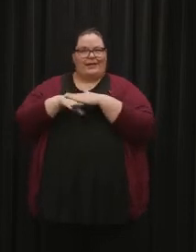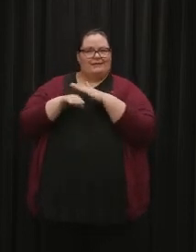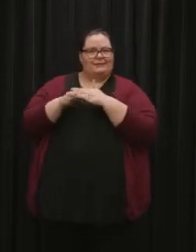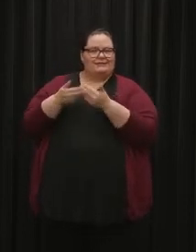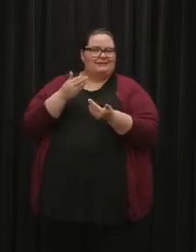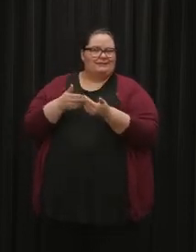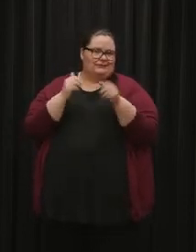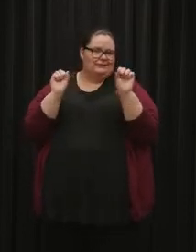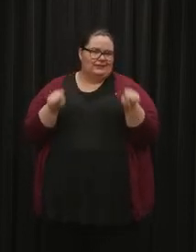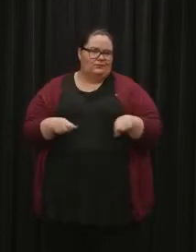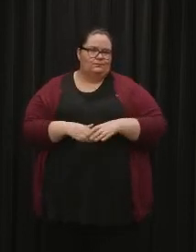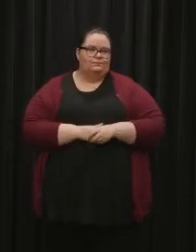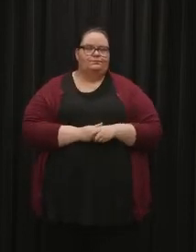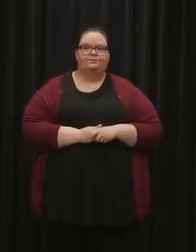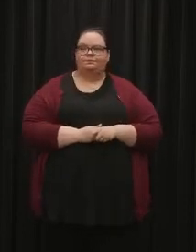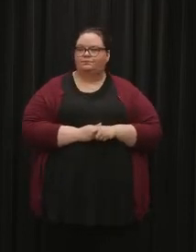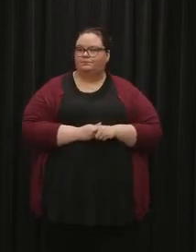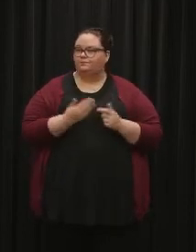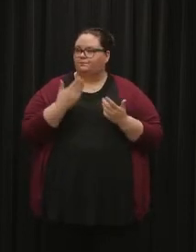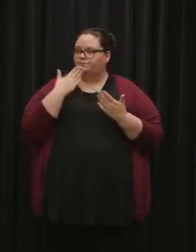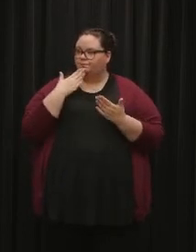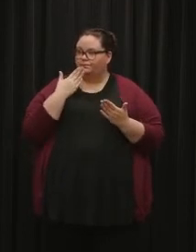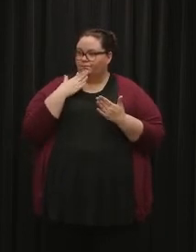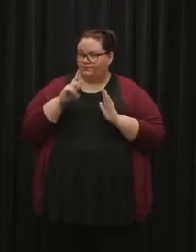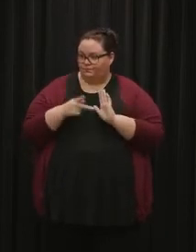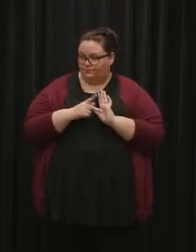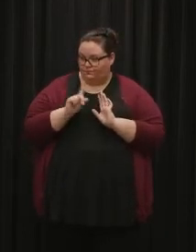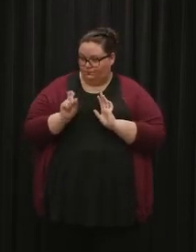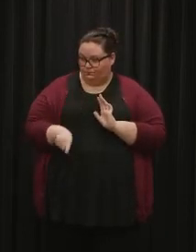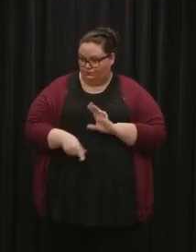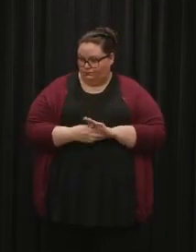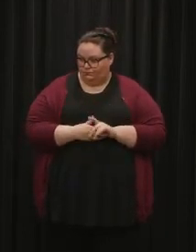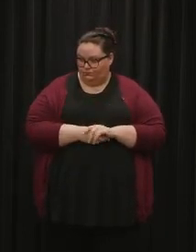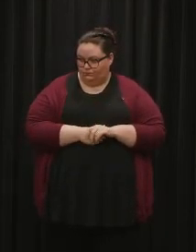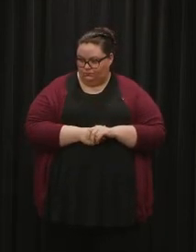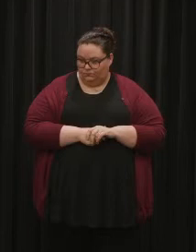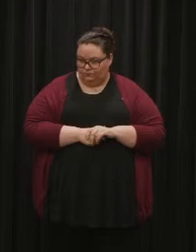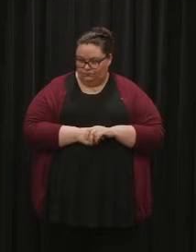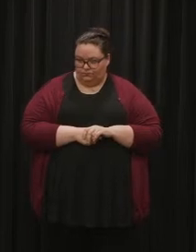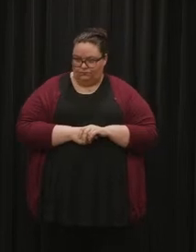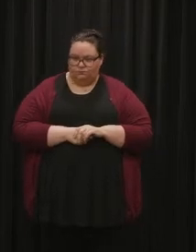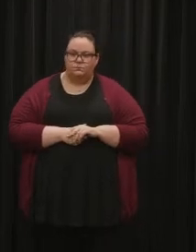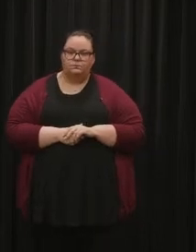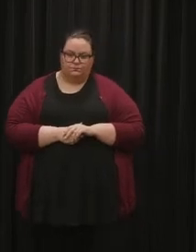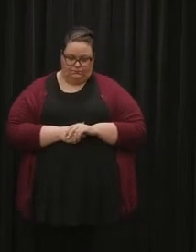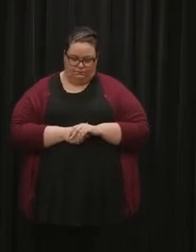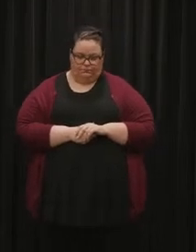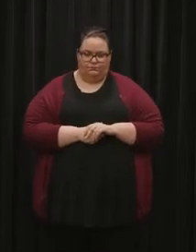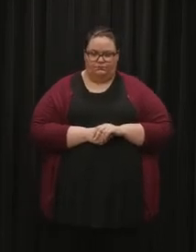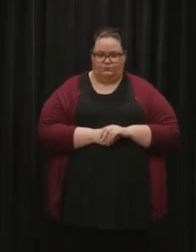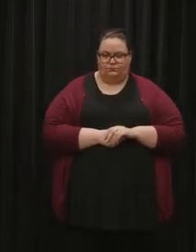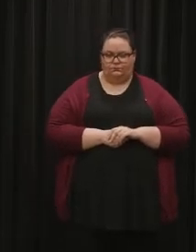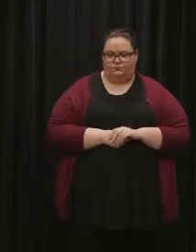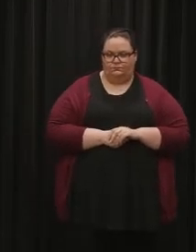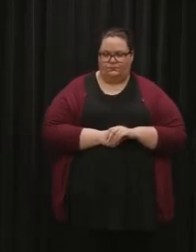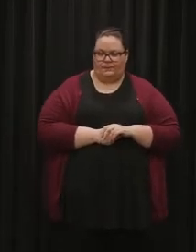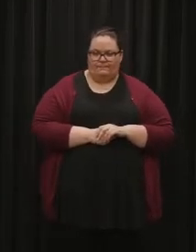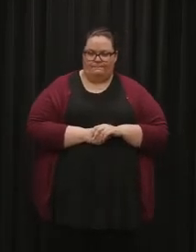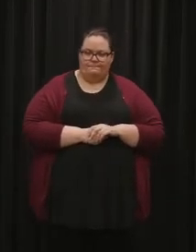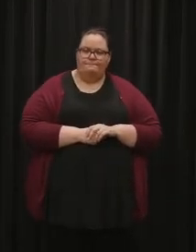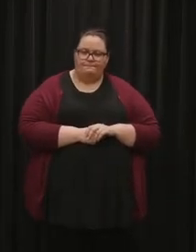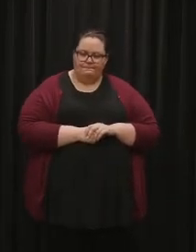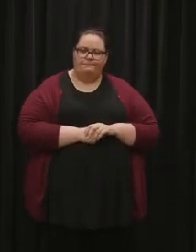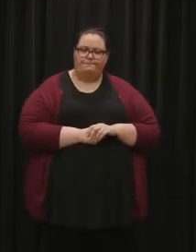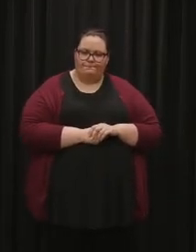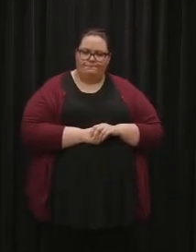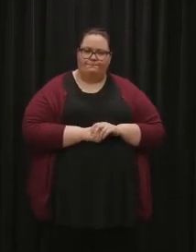access. Thank you, Premier Ms. Lyle. Do you have a follow-up? I do, thank you. We've seen some other provincial